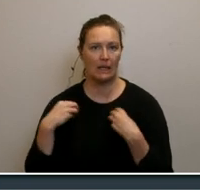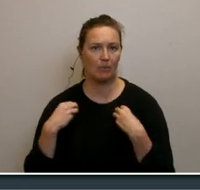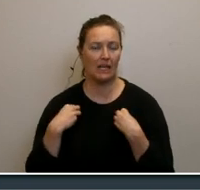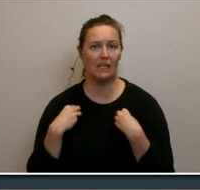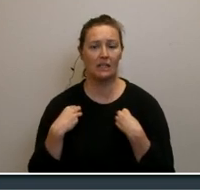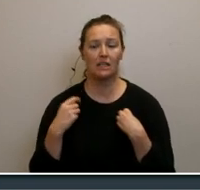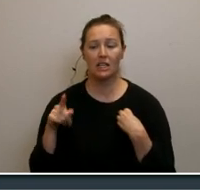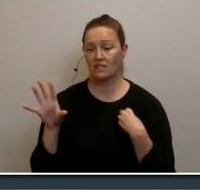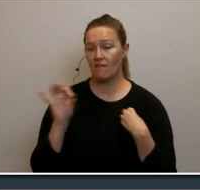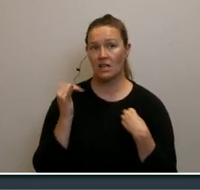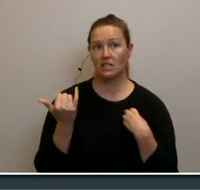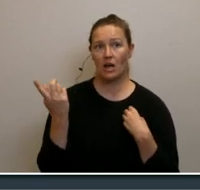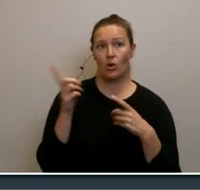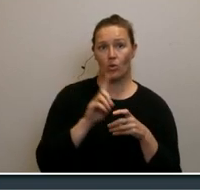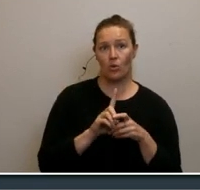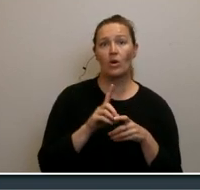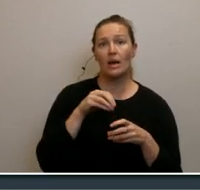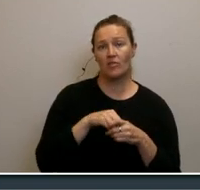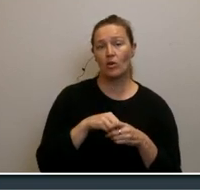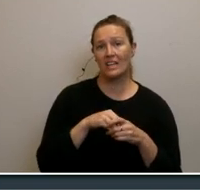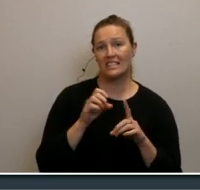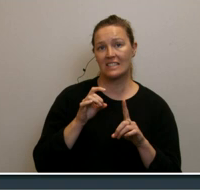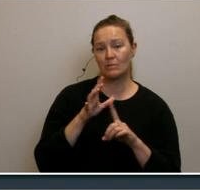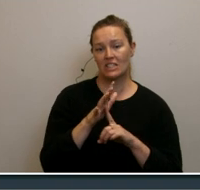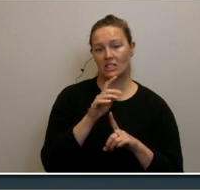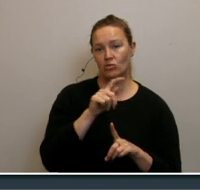a specialist trust.